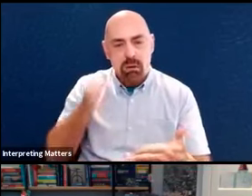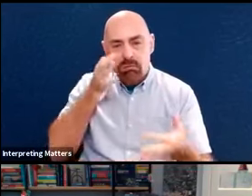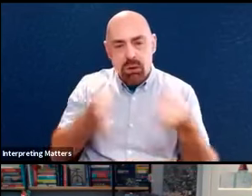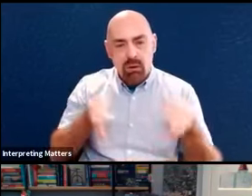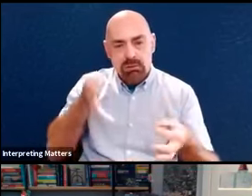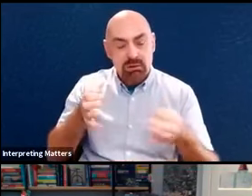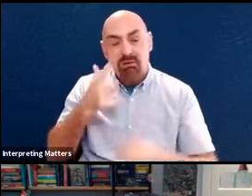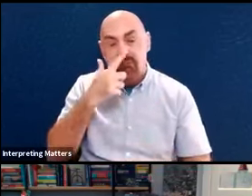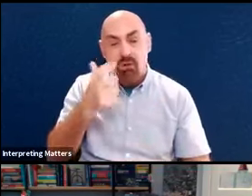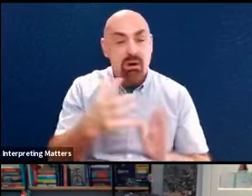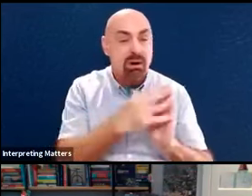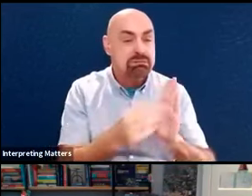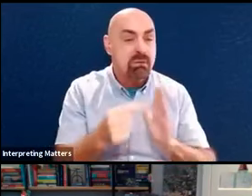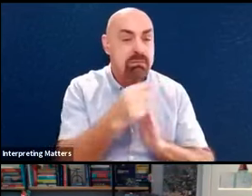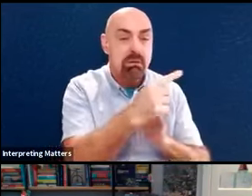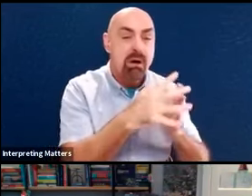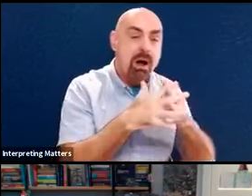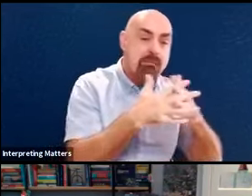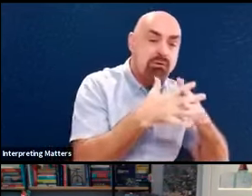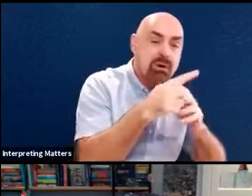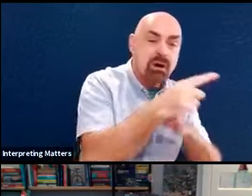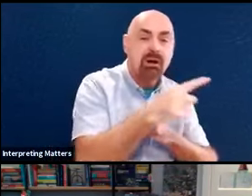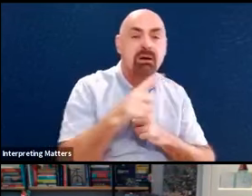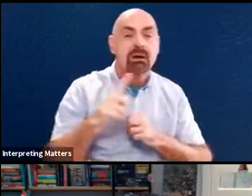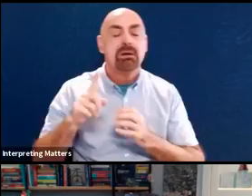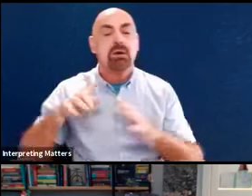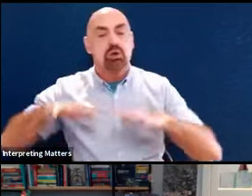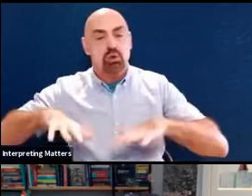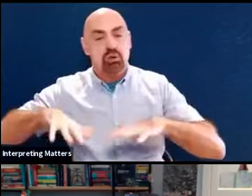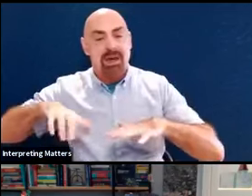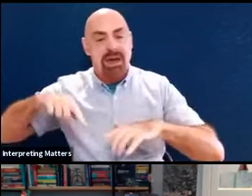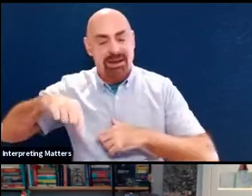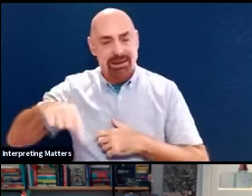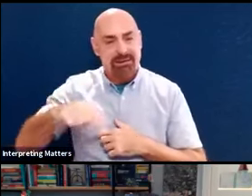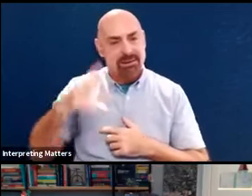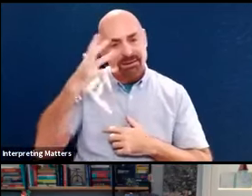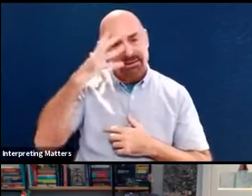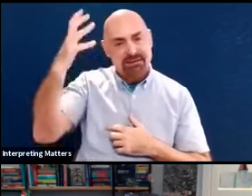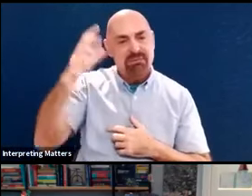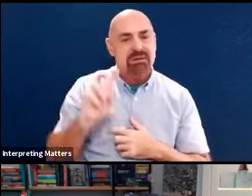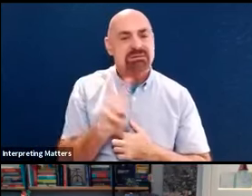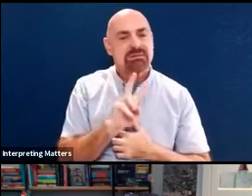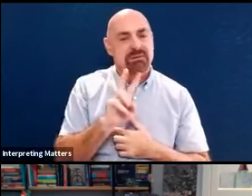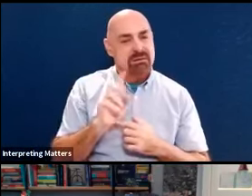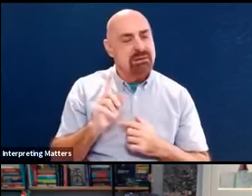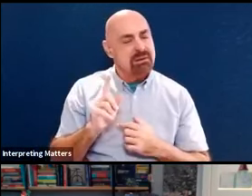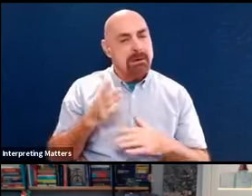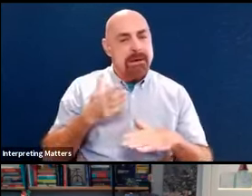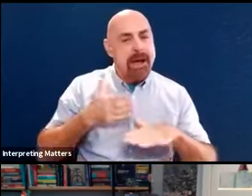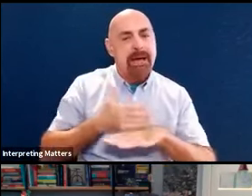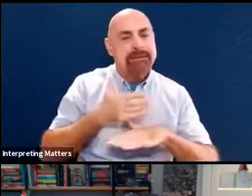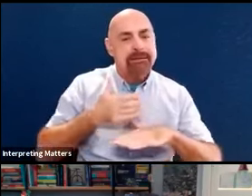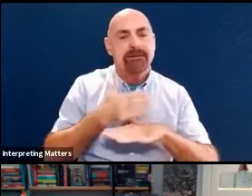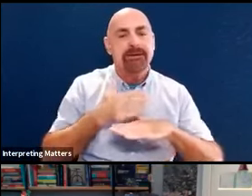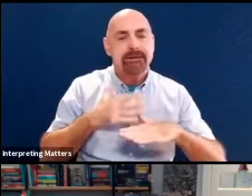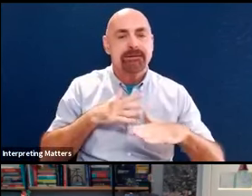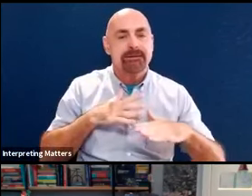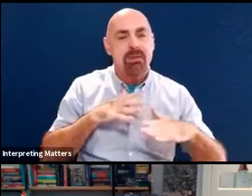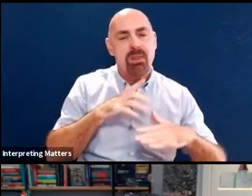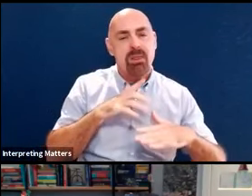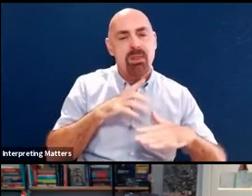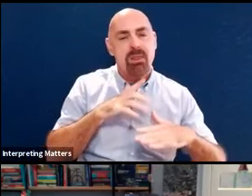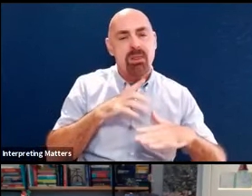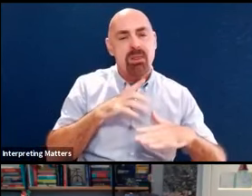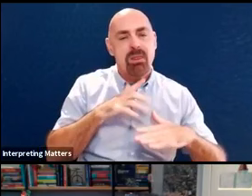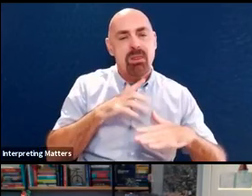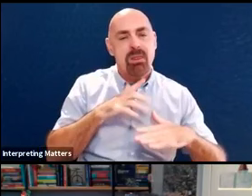countries like the US and the UK, at least, where governments have sort of been actively undermining their role